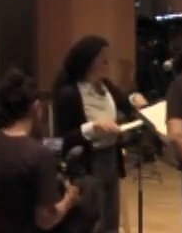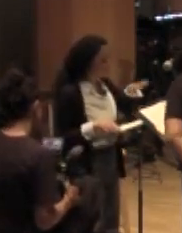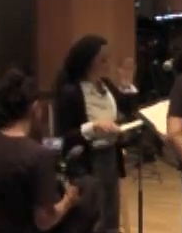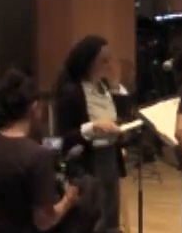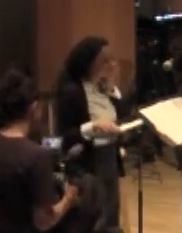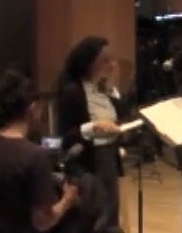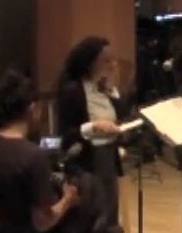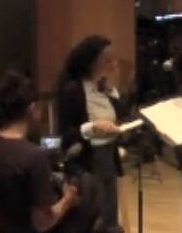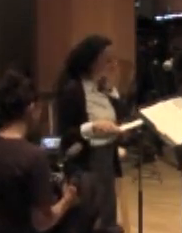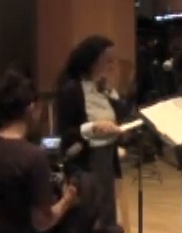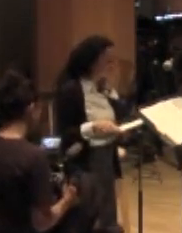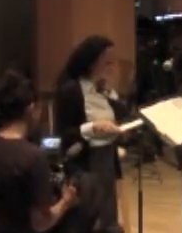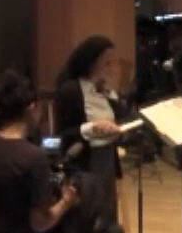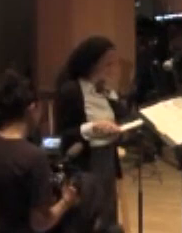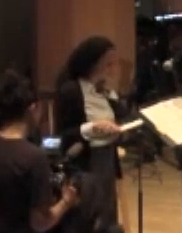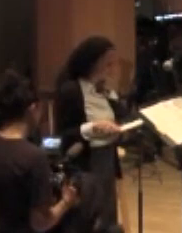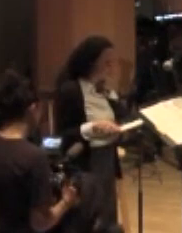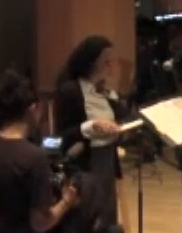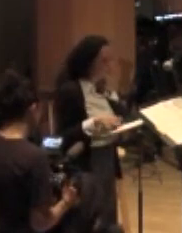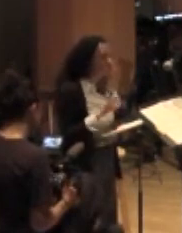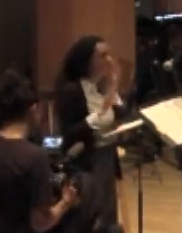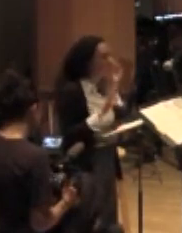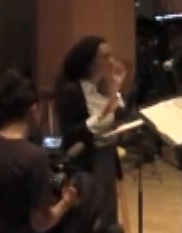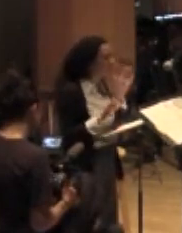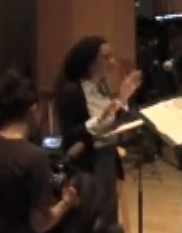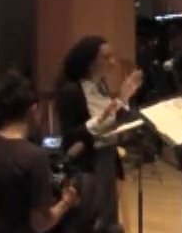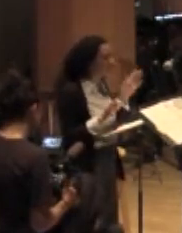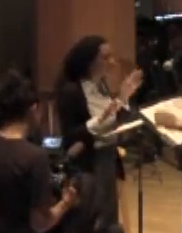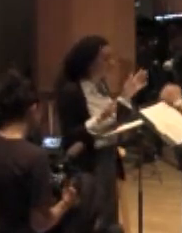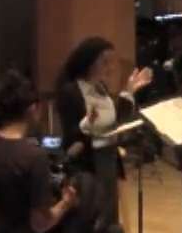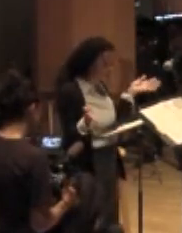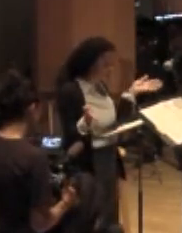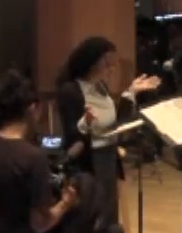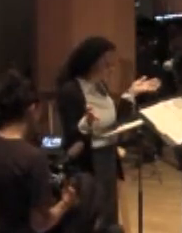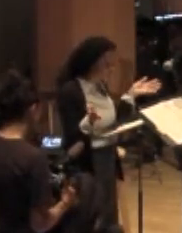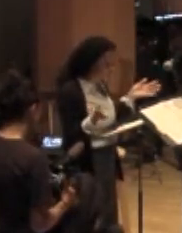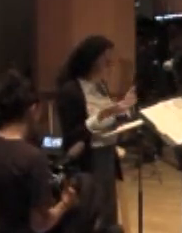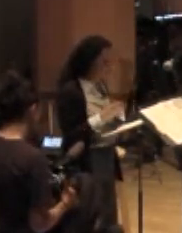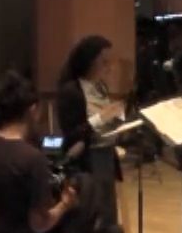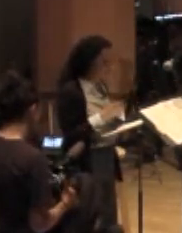takes off his raincoat flipping no I mean it